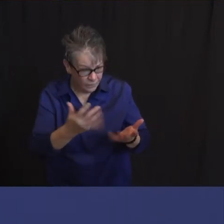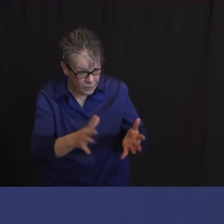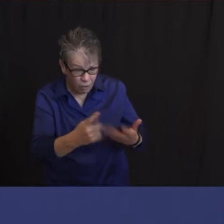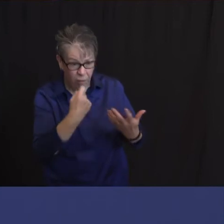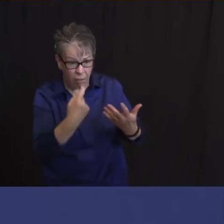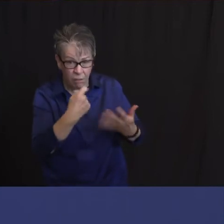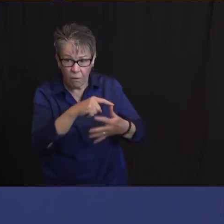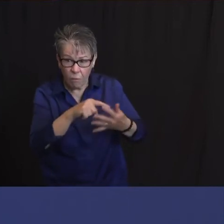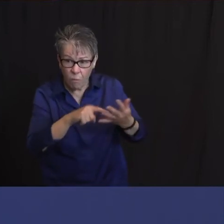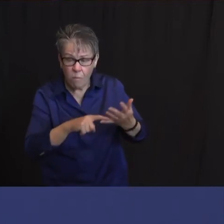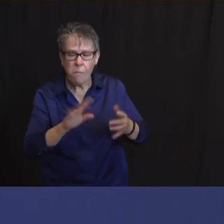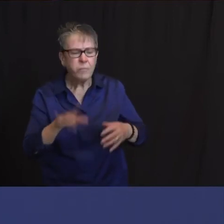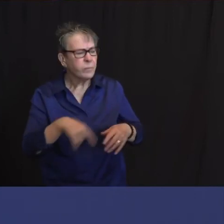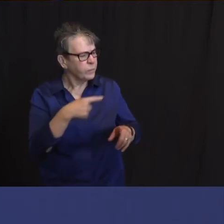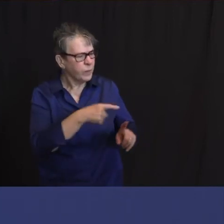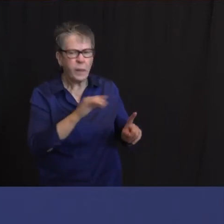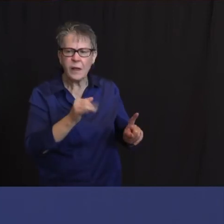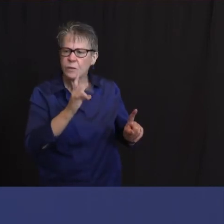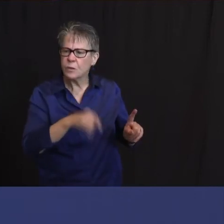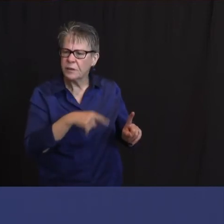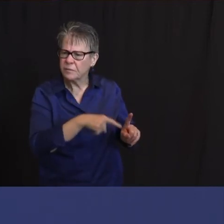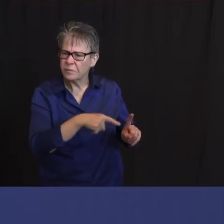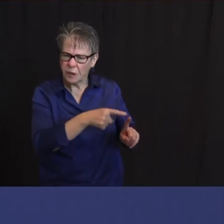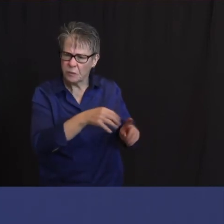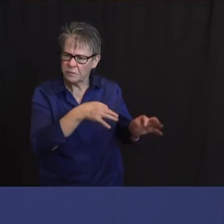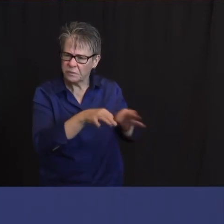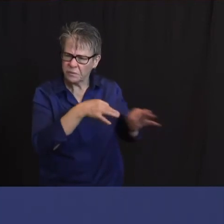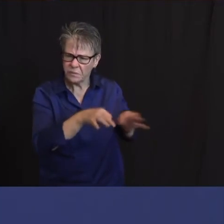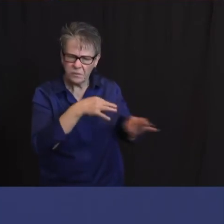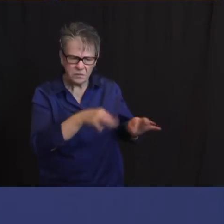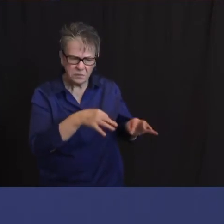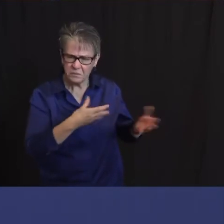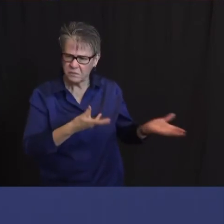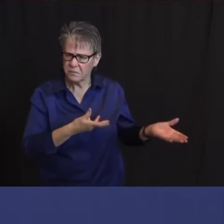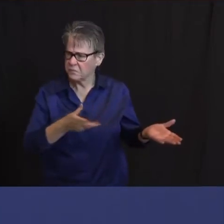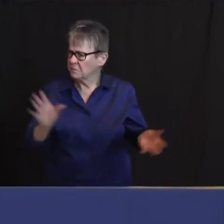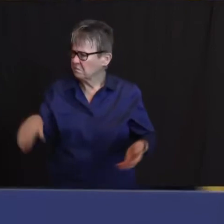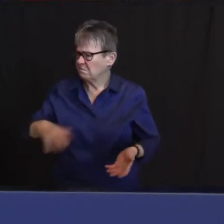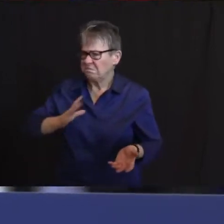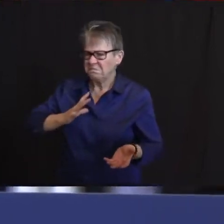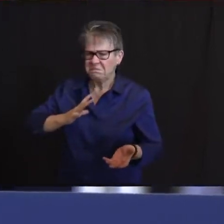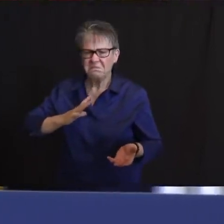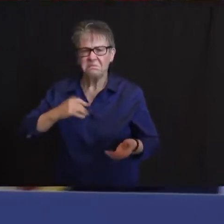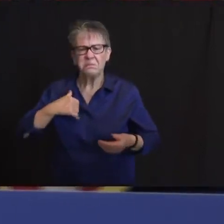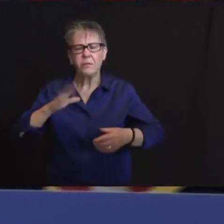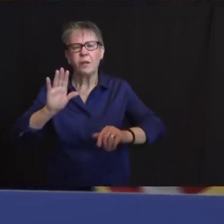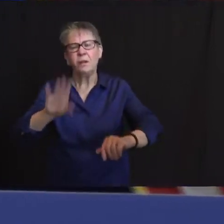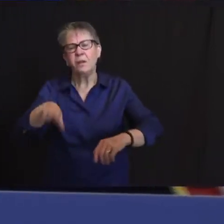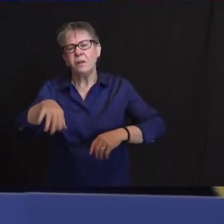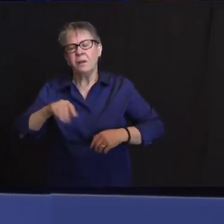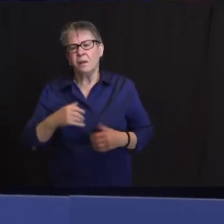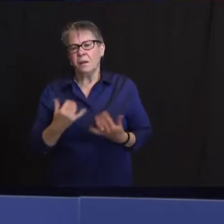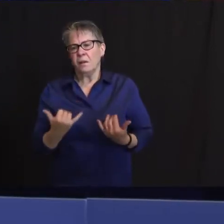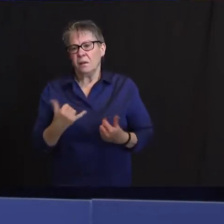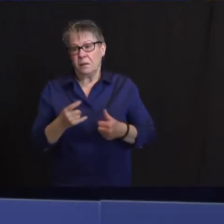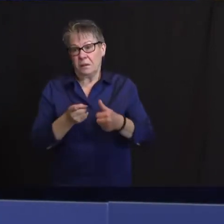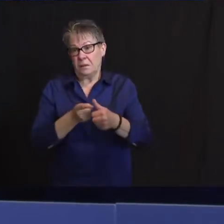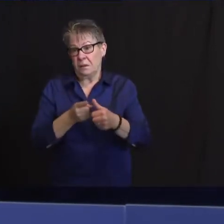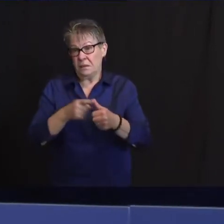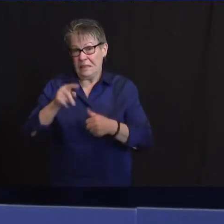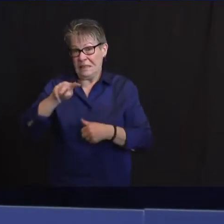Judy, I think I'm going to turn all of these over to you, if I may. Sure. Let's start with the second dose